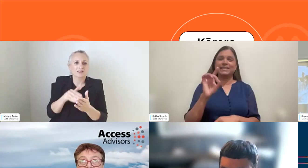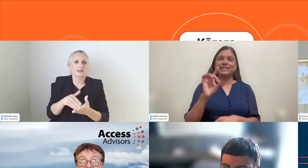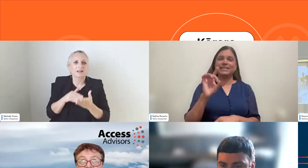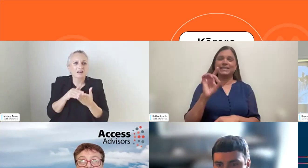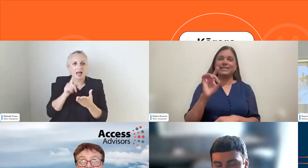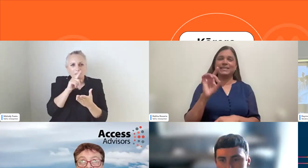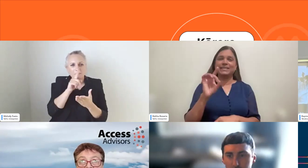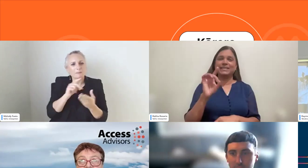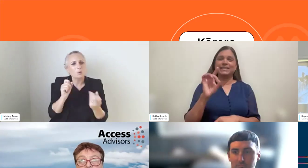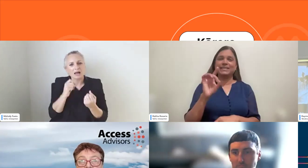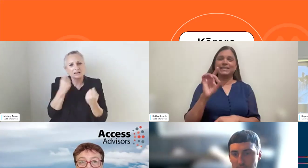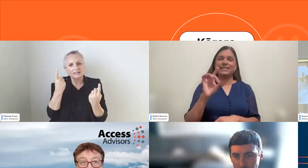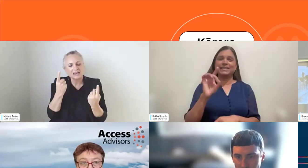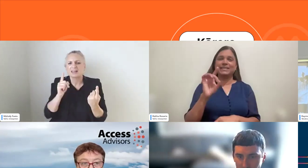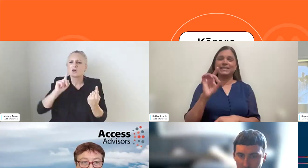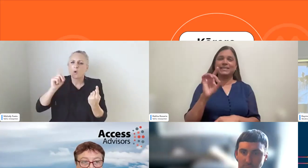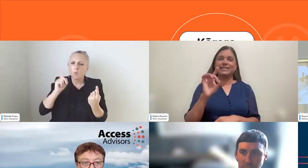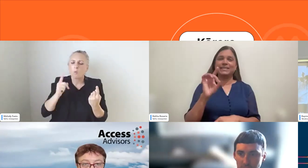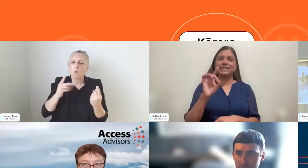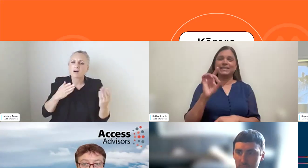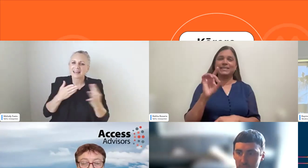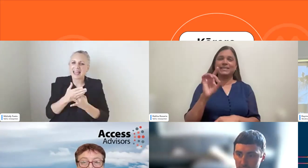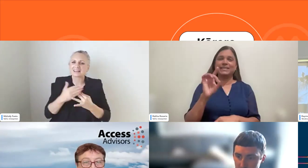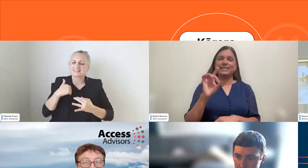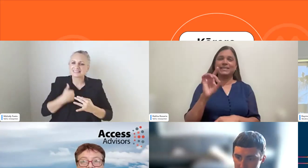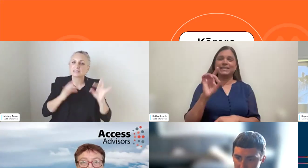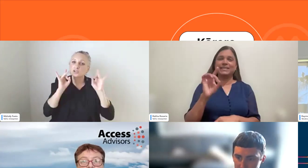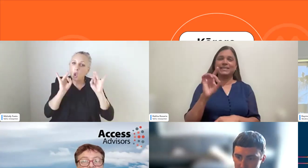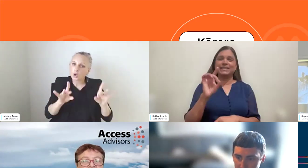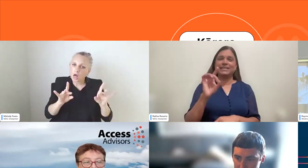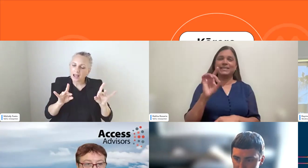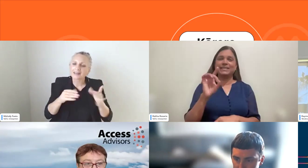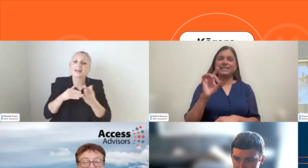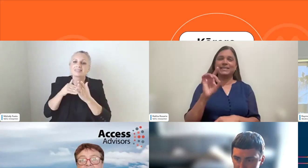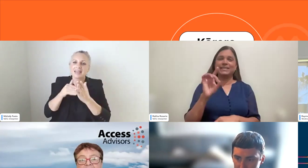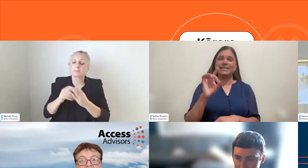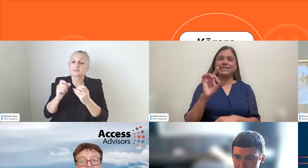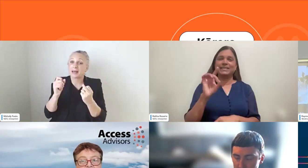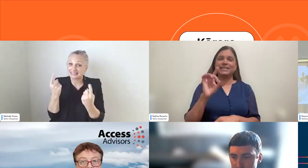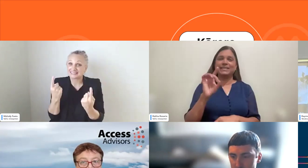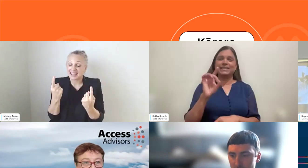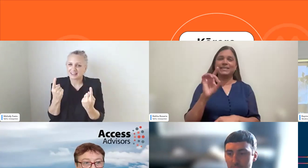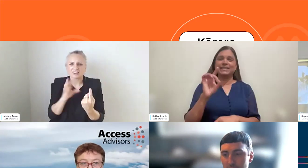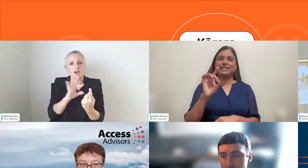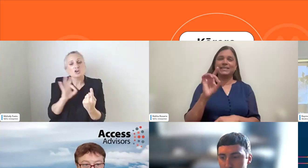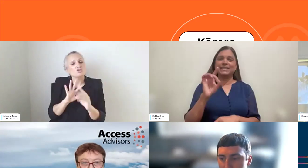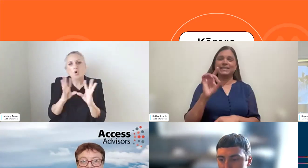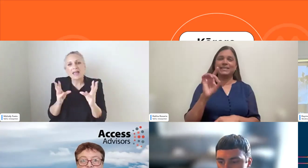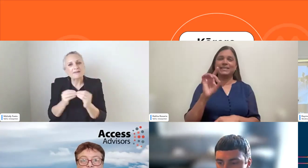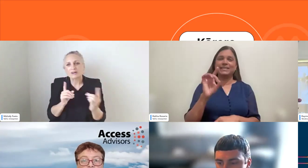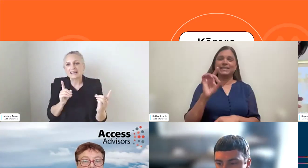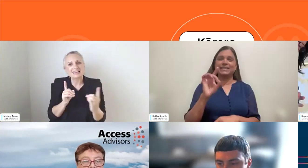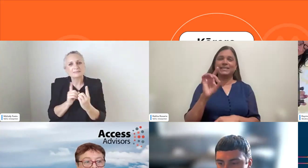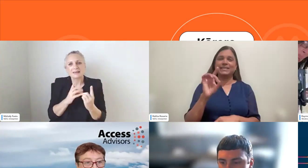what access needs are in a way that helps them understand it. Not everybody has met, a